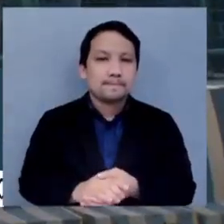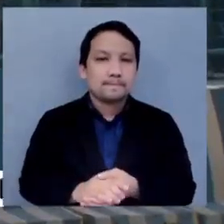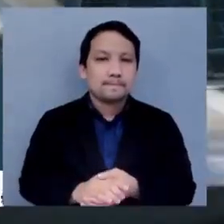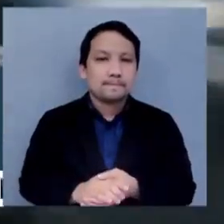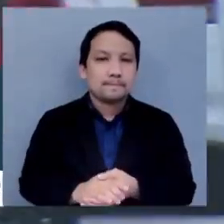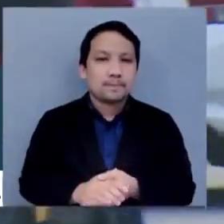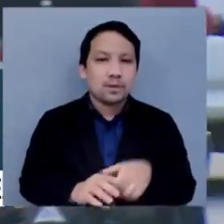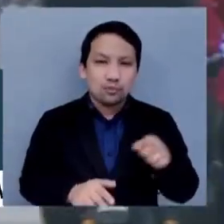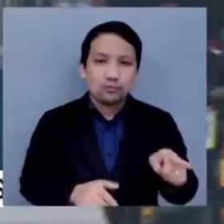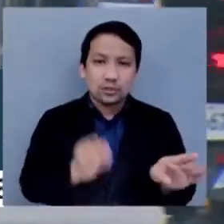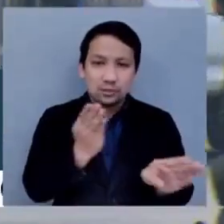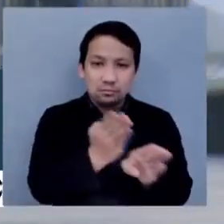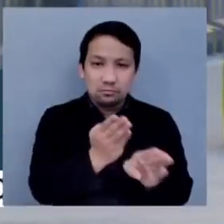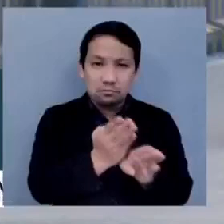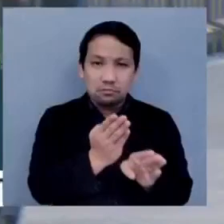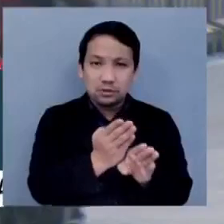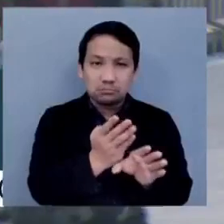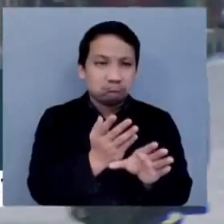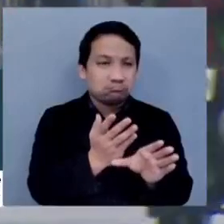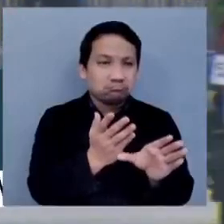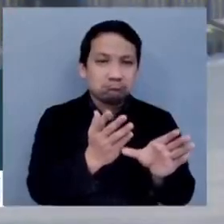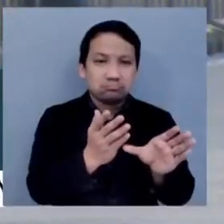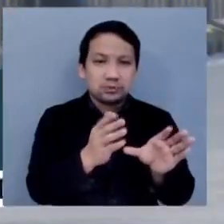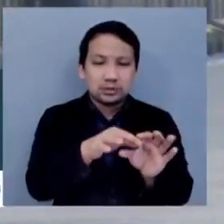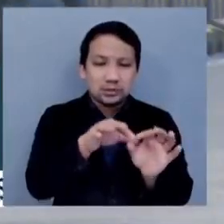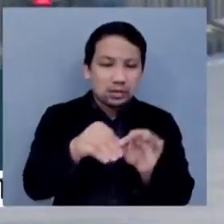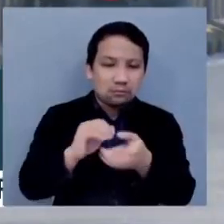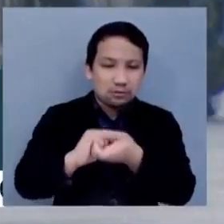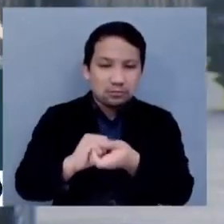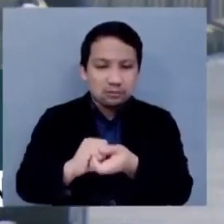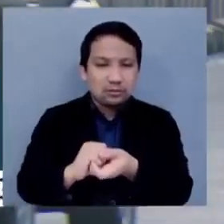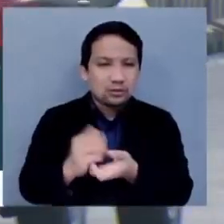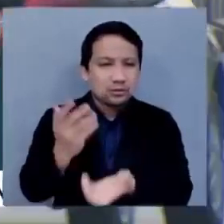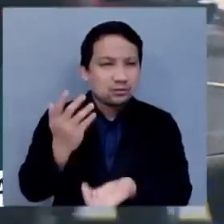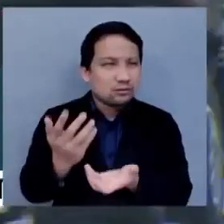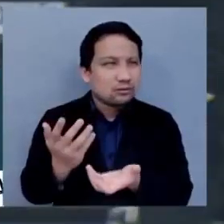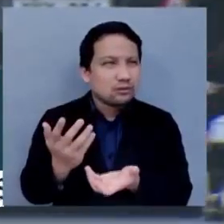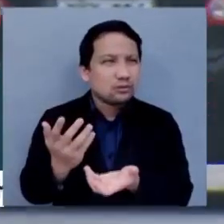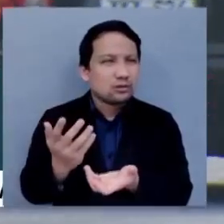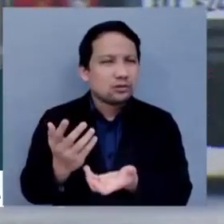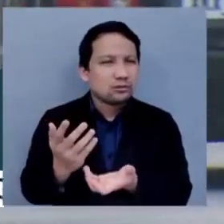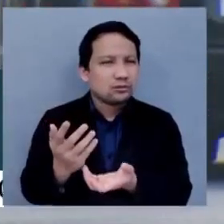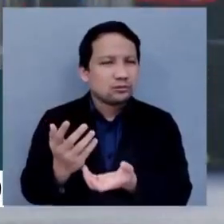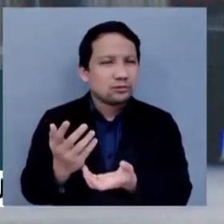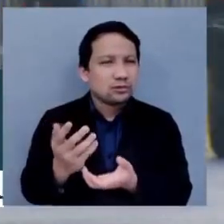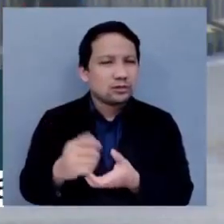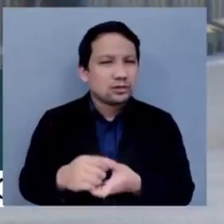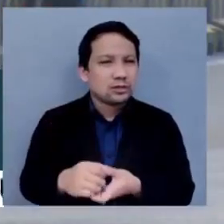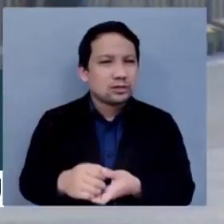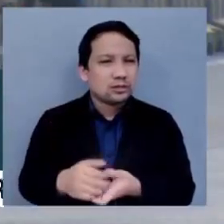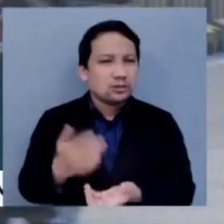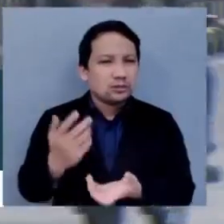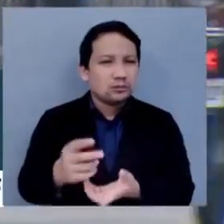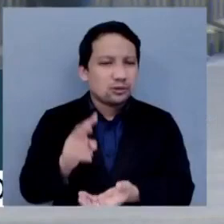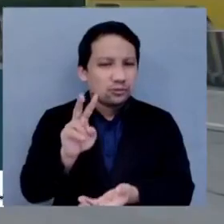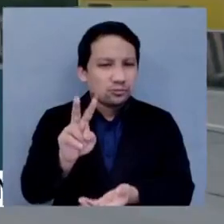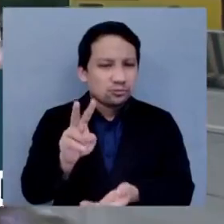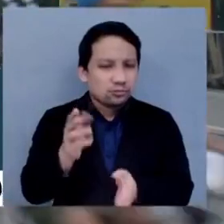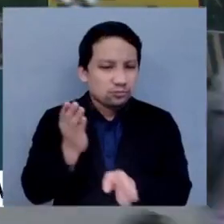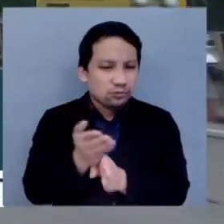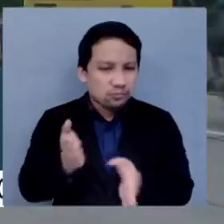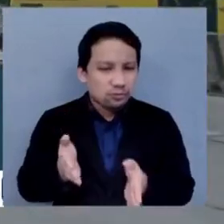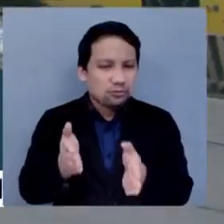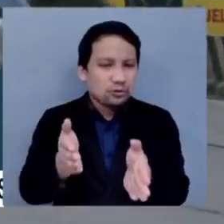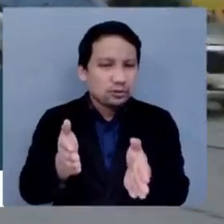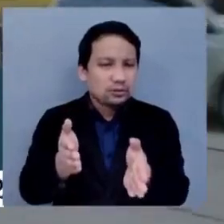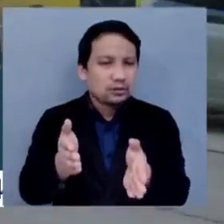concessionaires, there are currently two bus concessionaires running along the EDSA bus route.